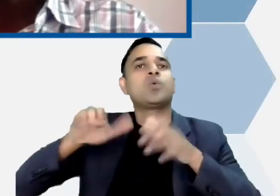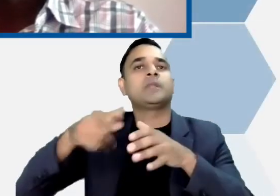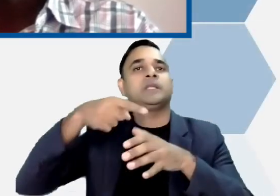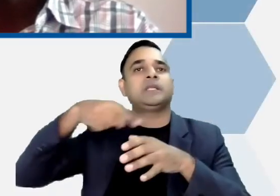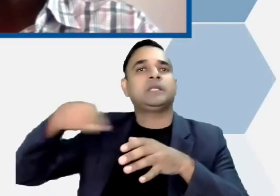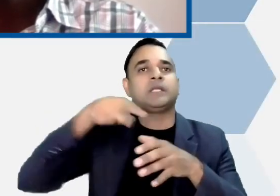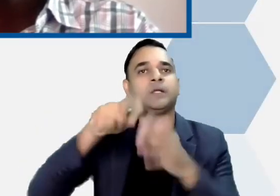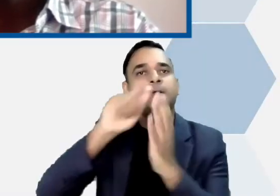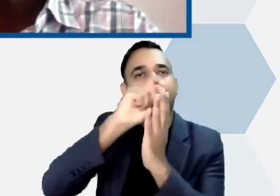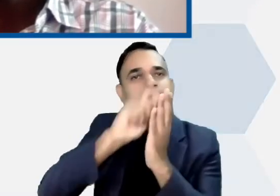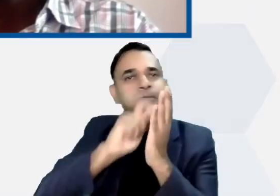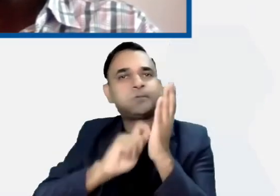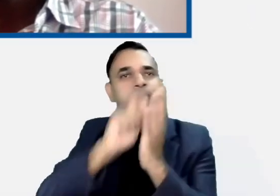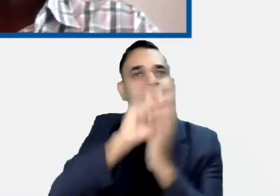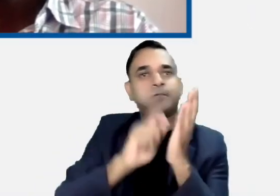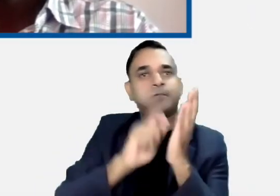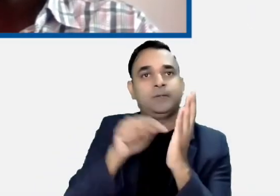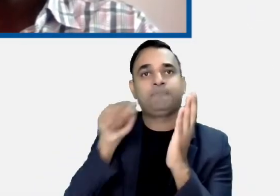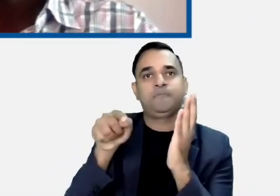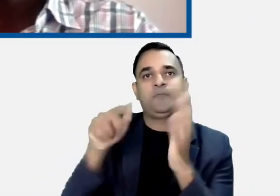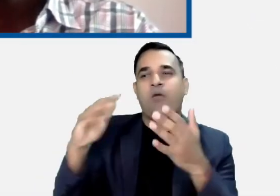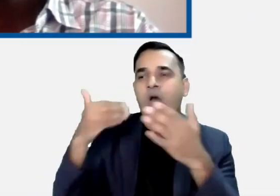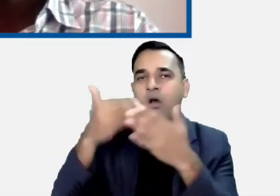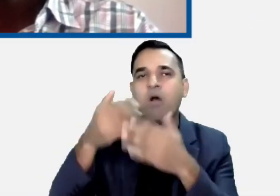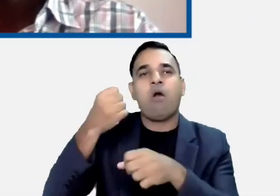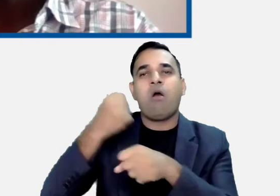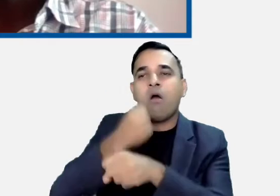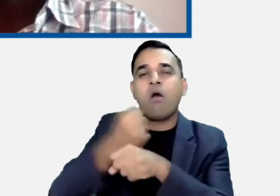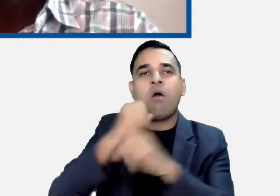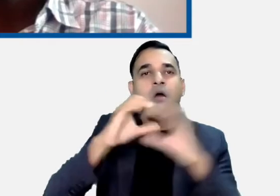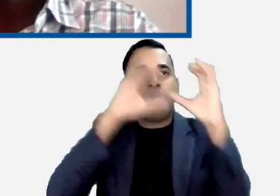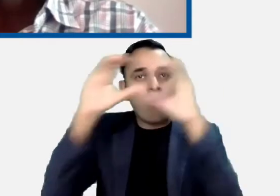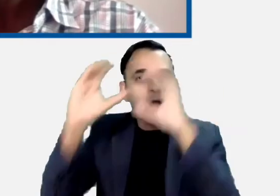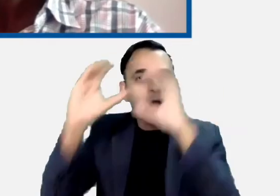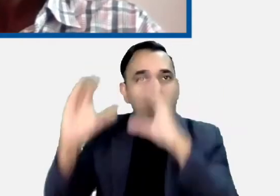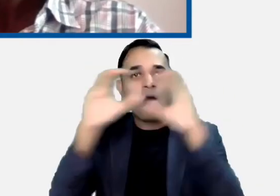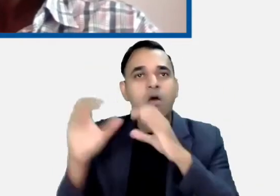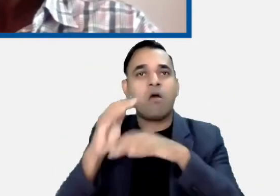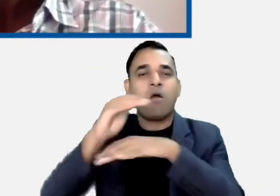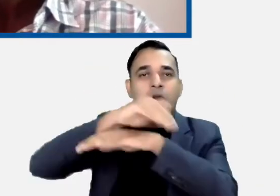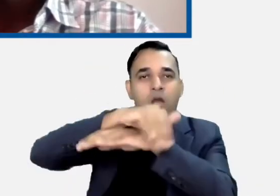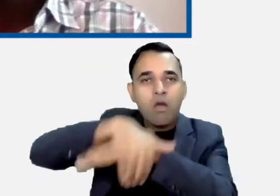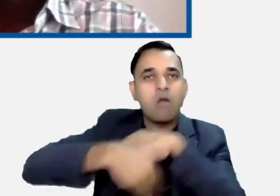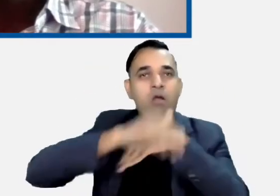consultative process. So what we will do is we will post the